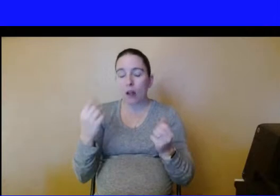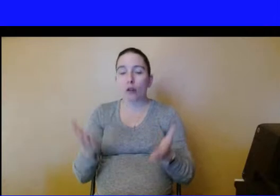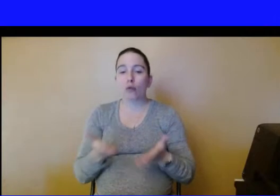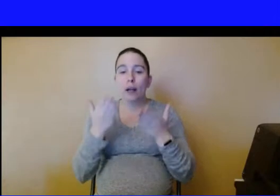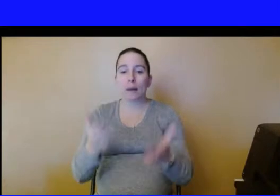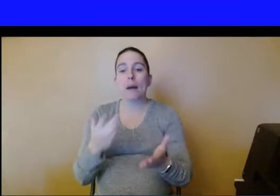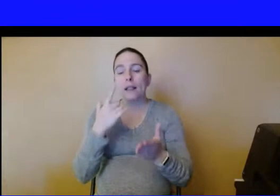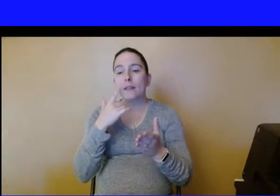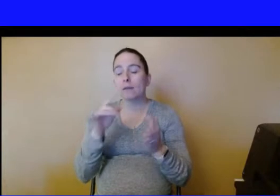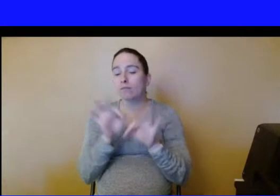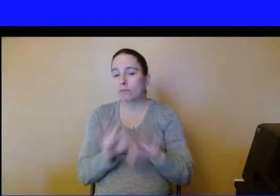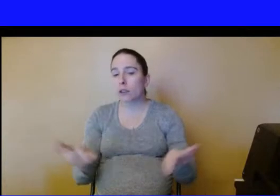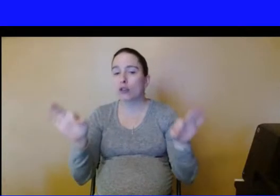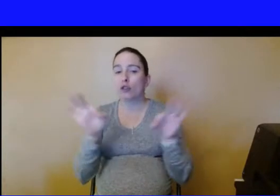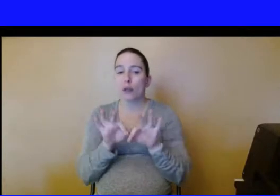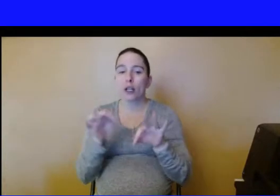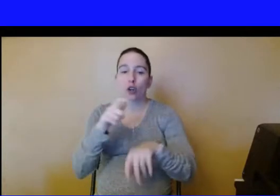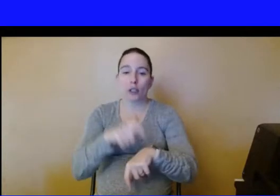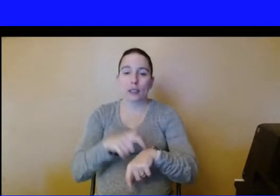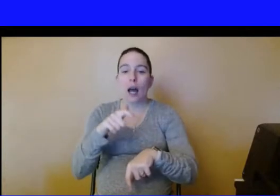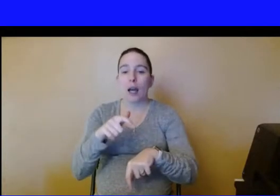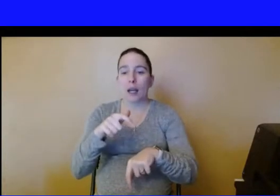the Office of Behavioral Health.